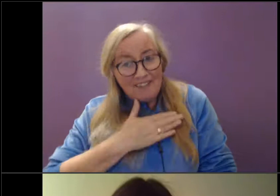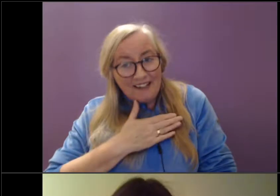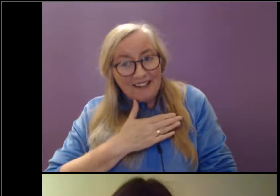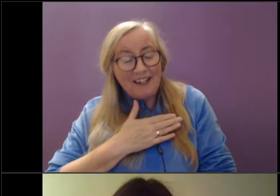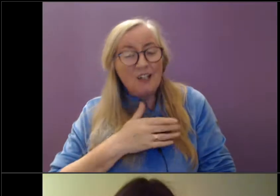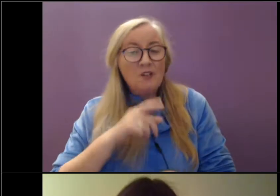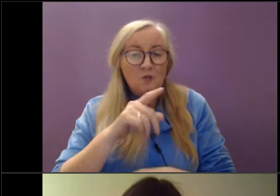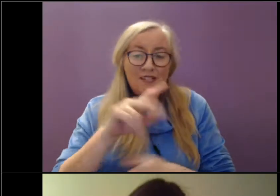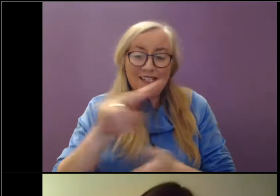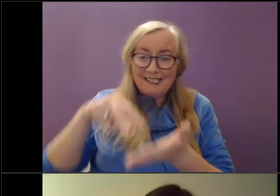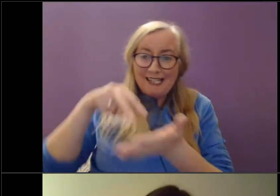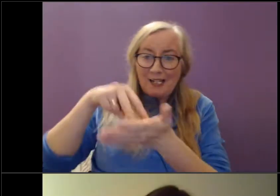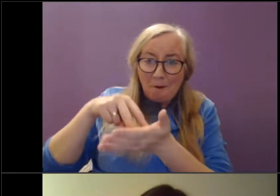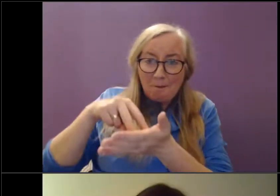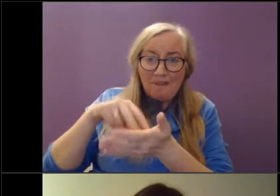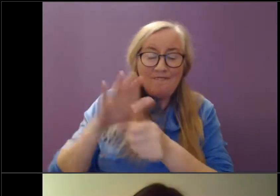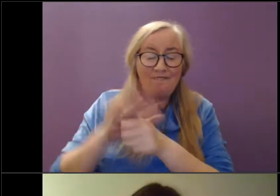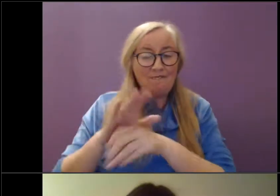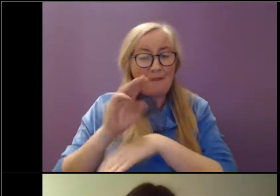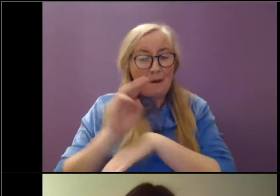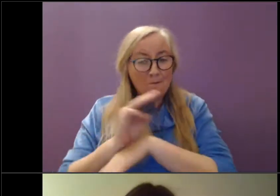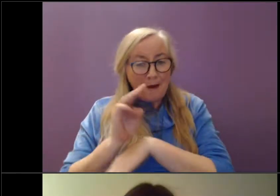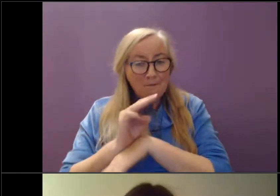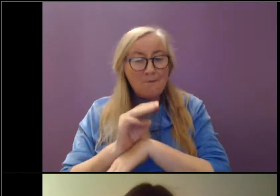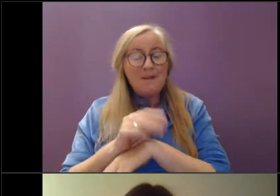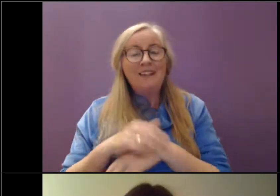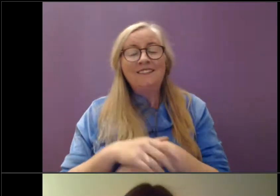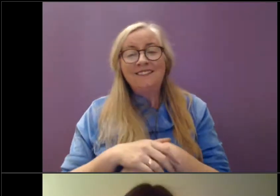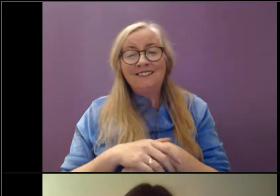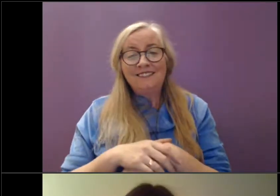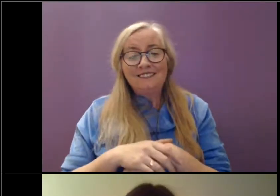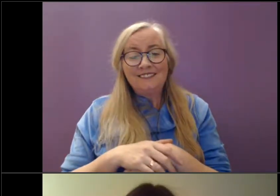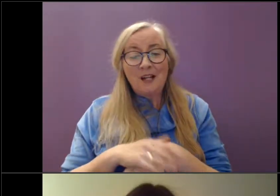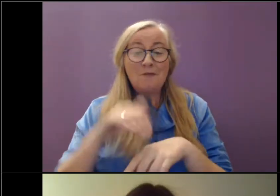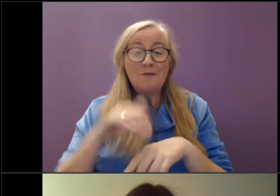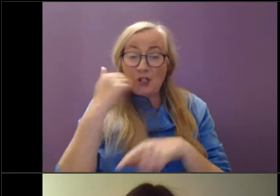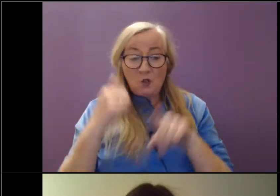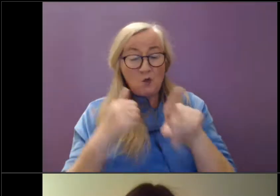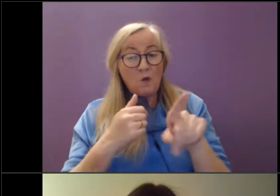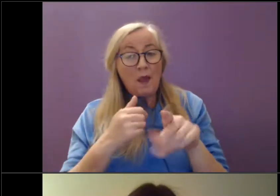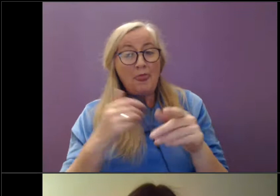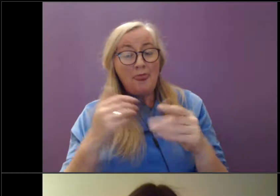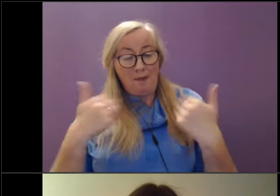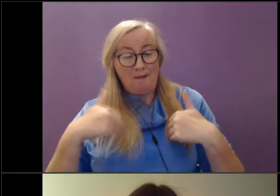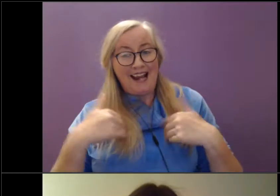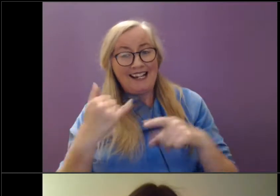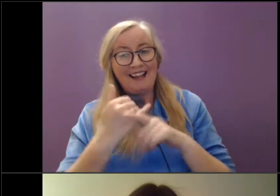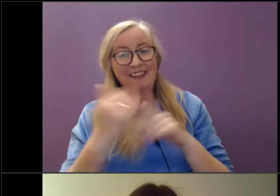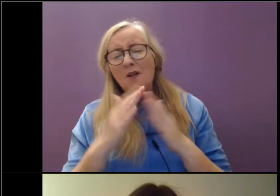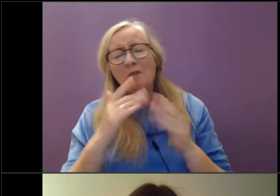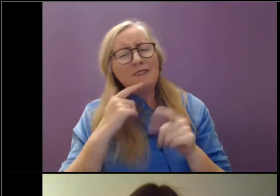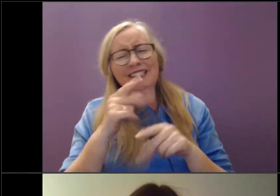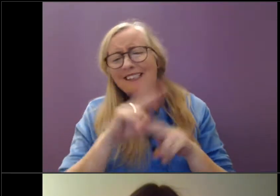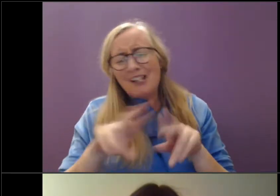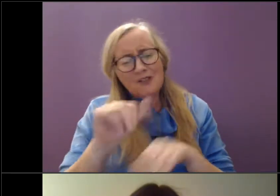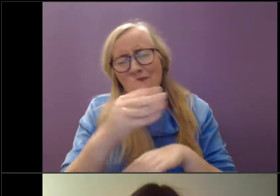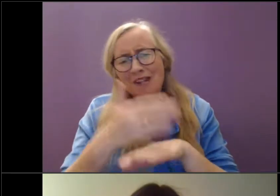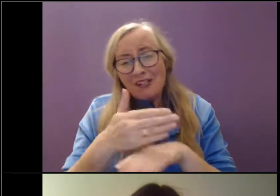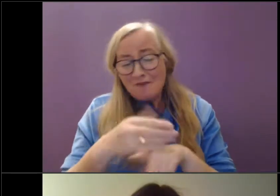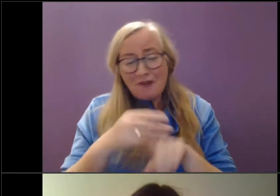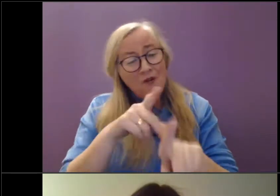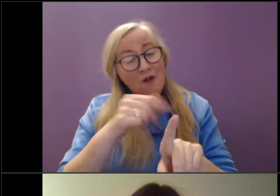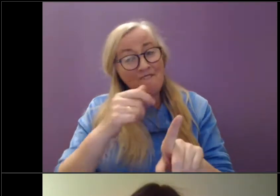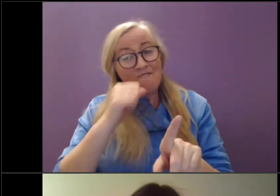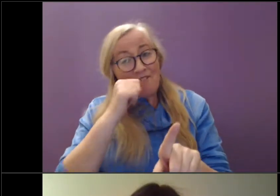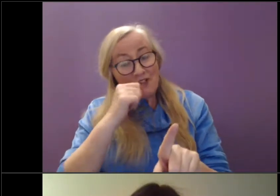mom or kind of, you know, because you're the eldest in the house, be the man in the house, but that's not your role here. You know, you're my son first and foremost.